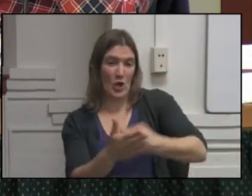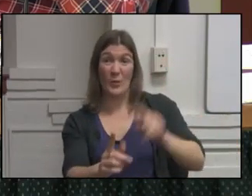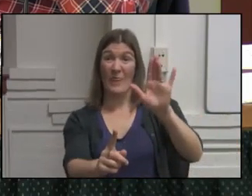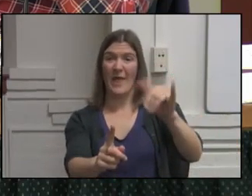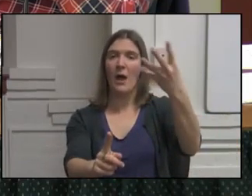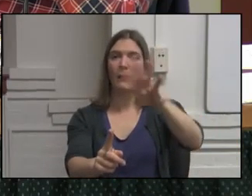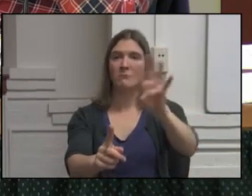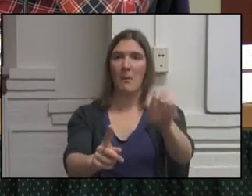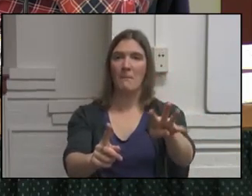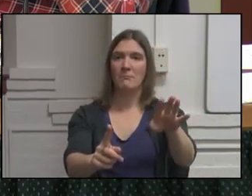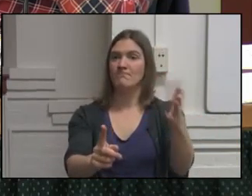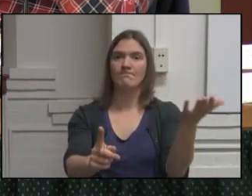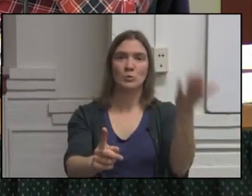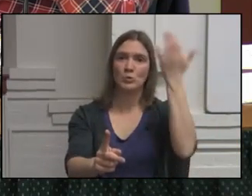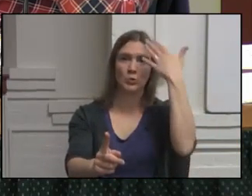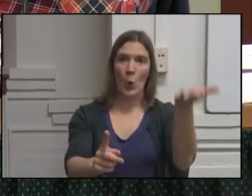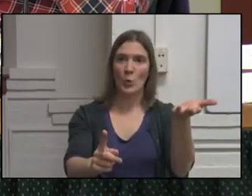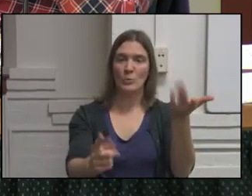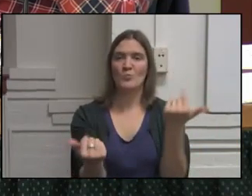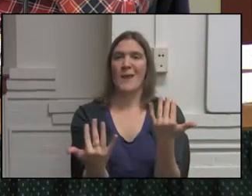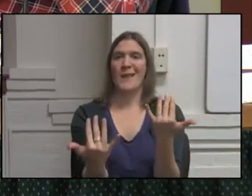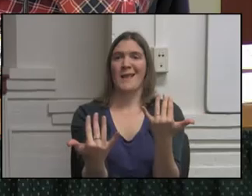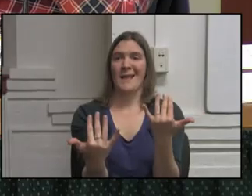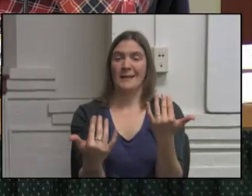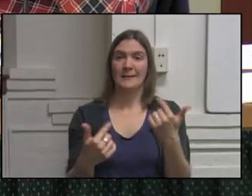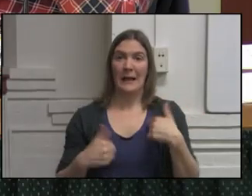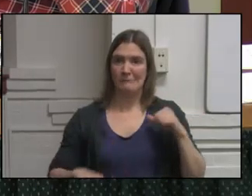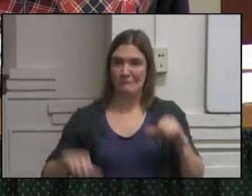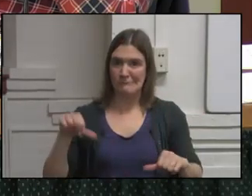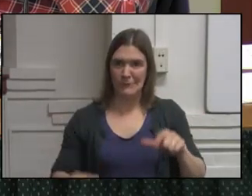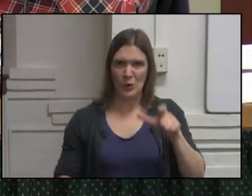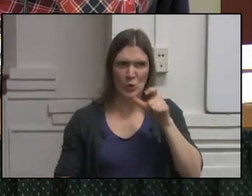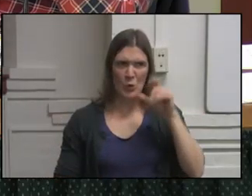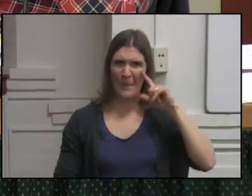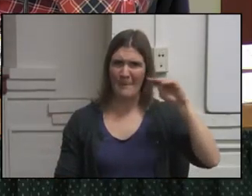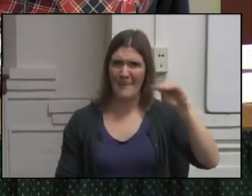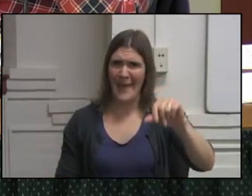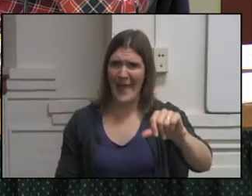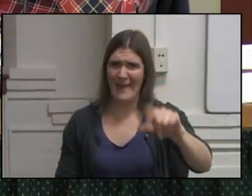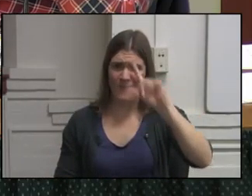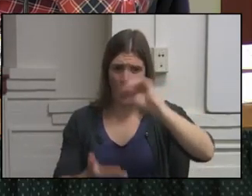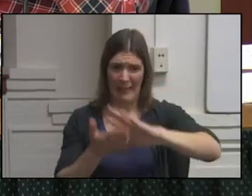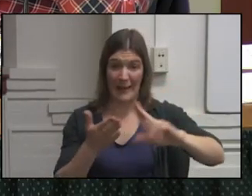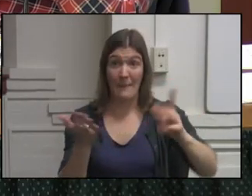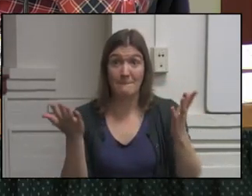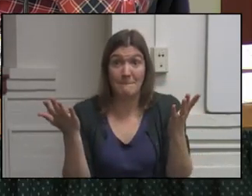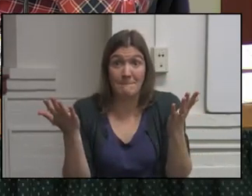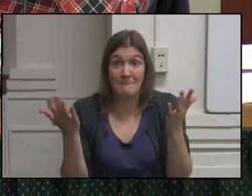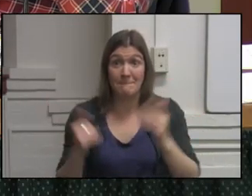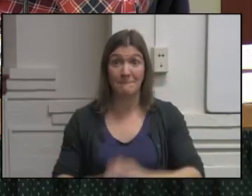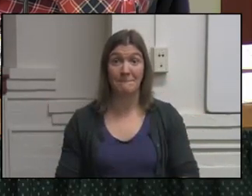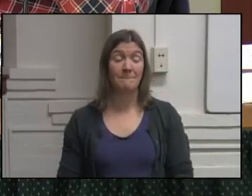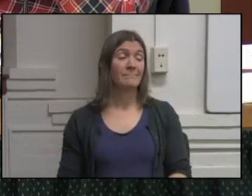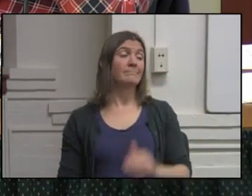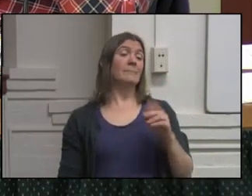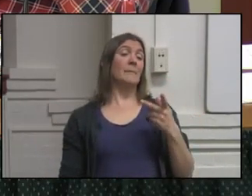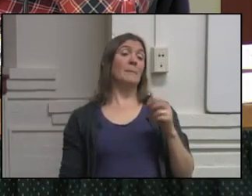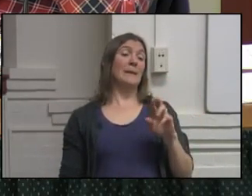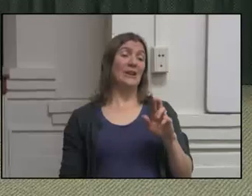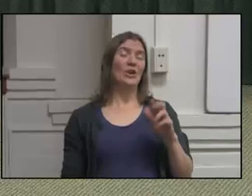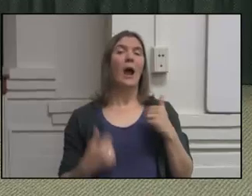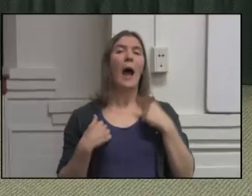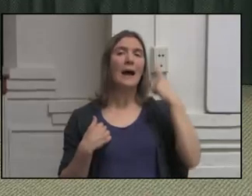yet, and I'm also unsure as to who finally will pay for the cleanup. Yeah. It's very likely,